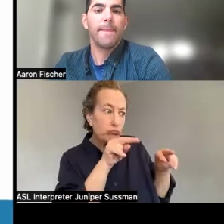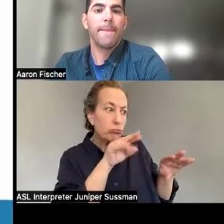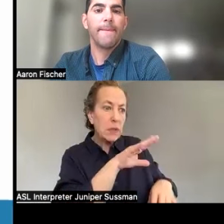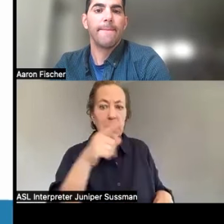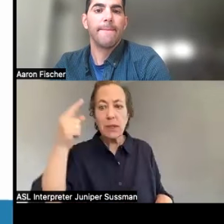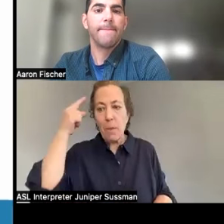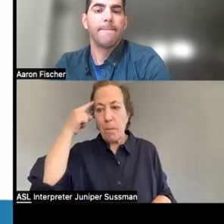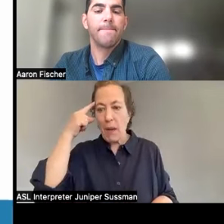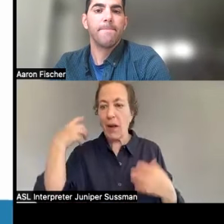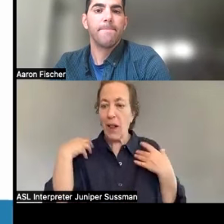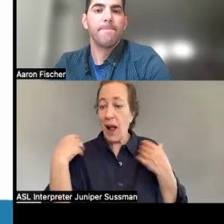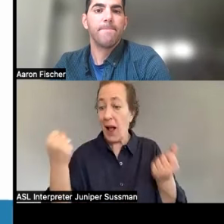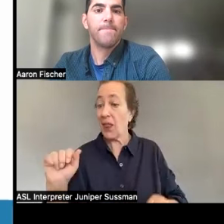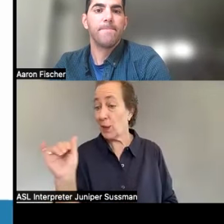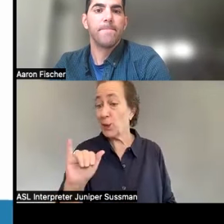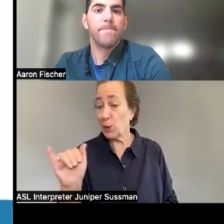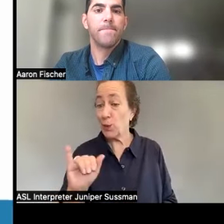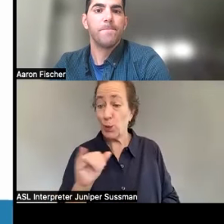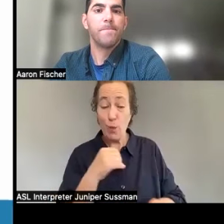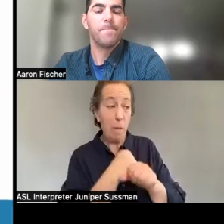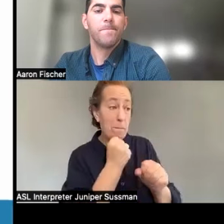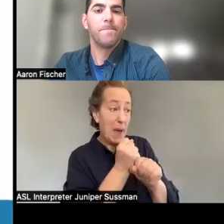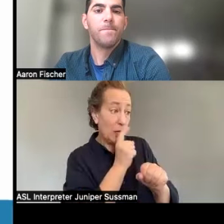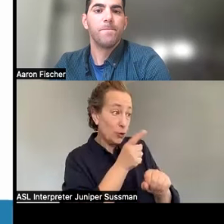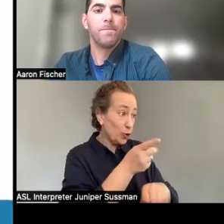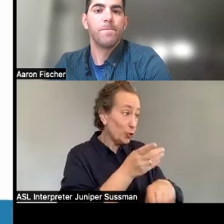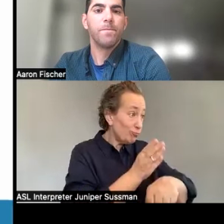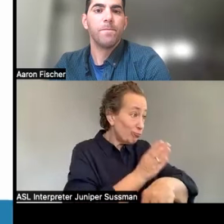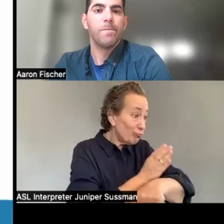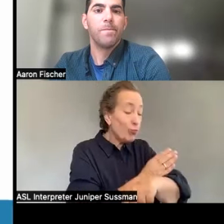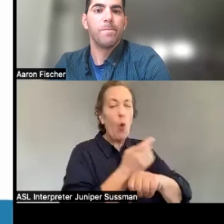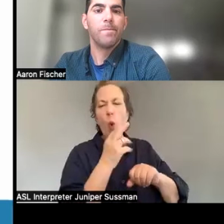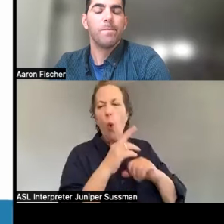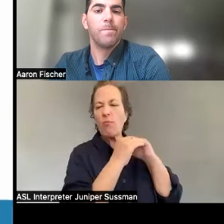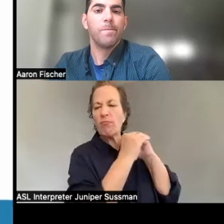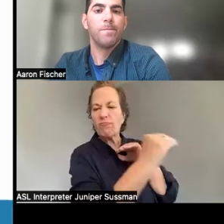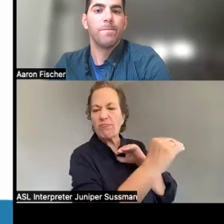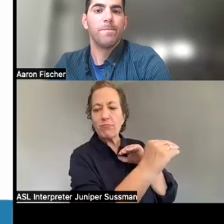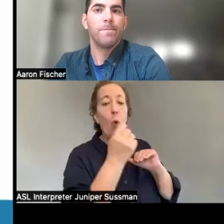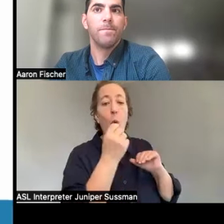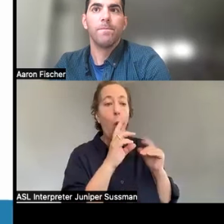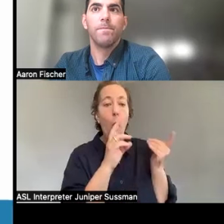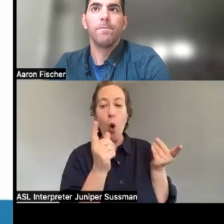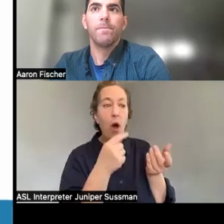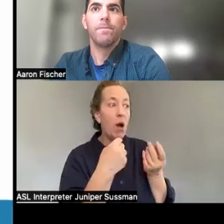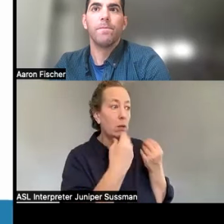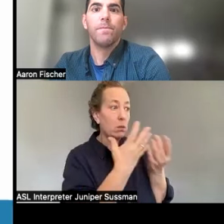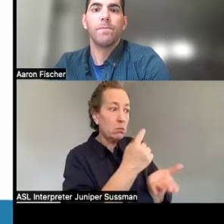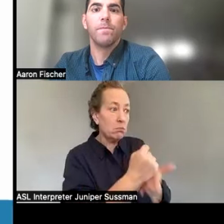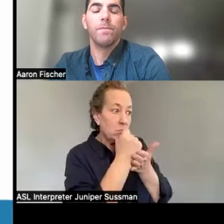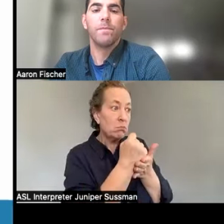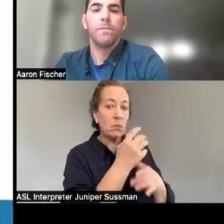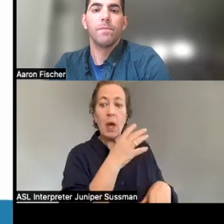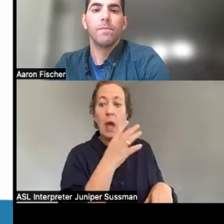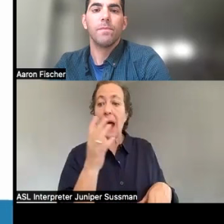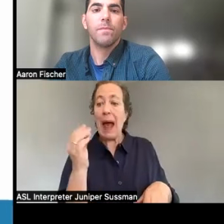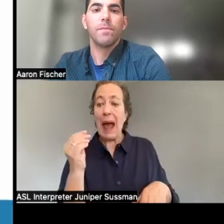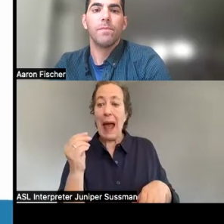as well were improving or at least being treated, and that his circumstances outside the health